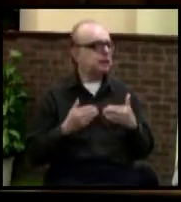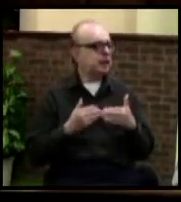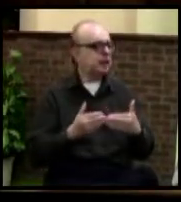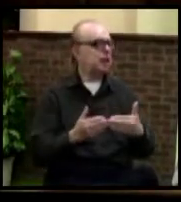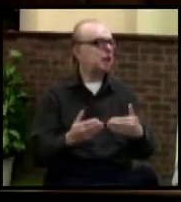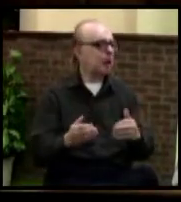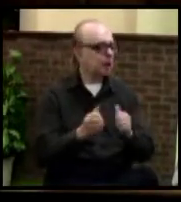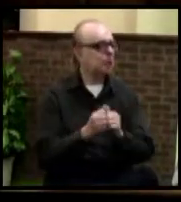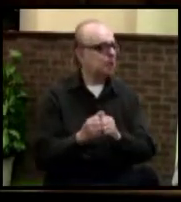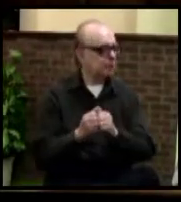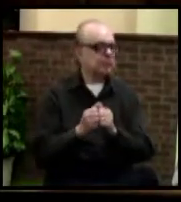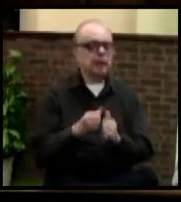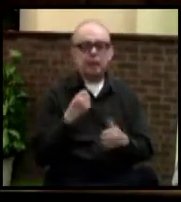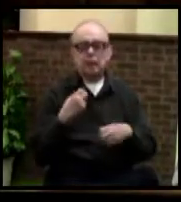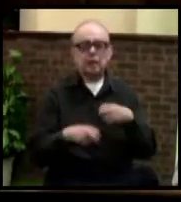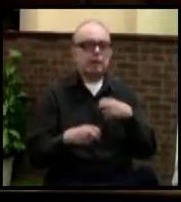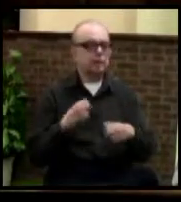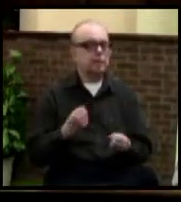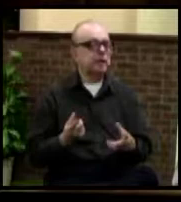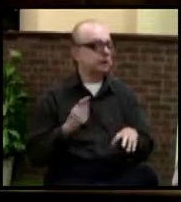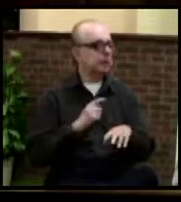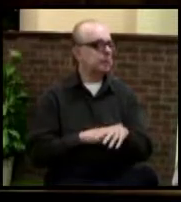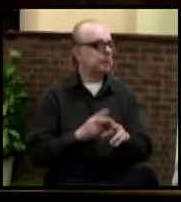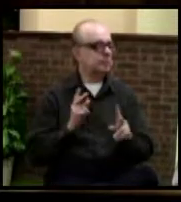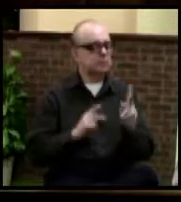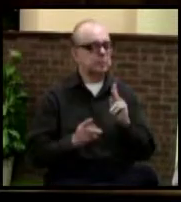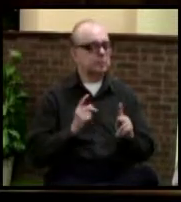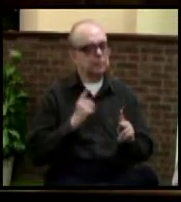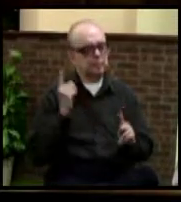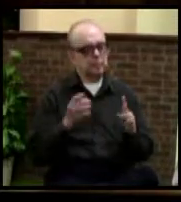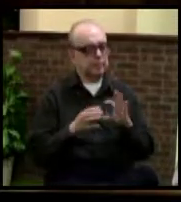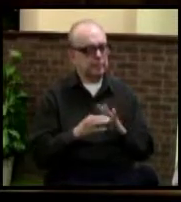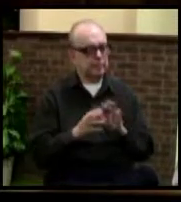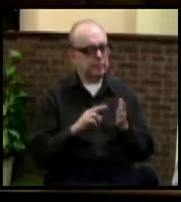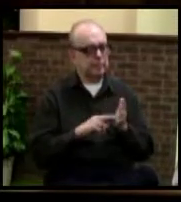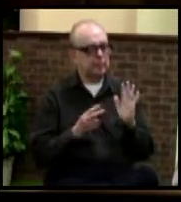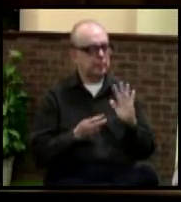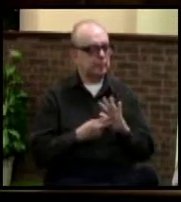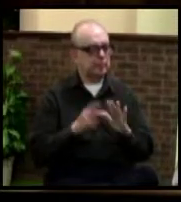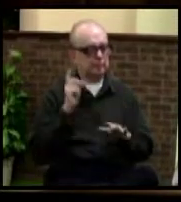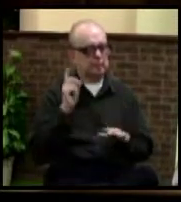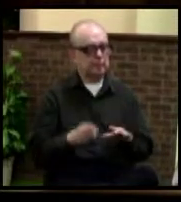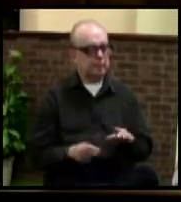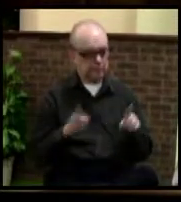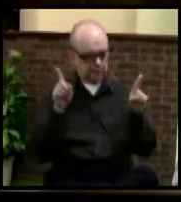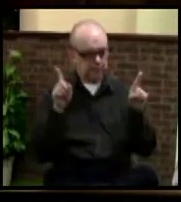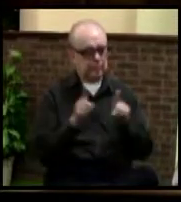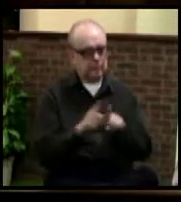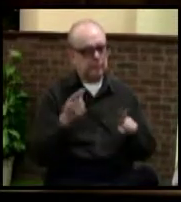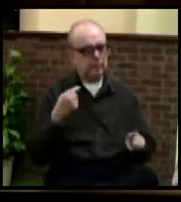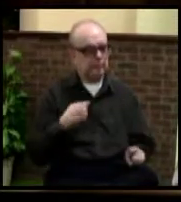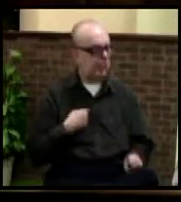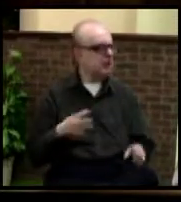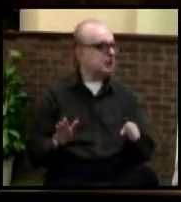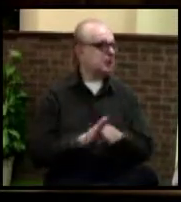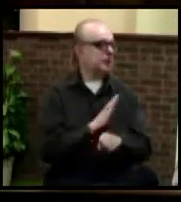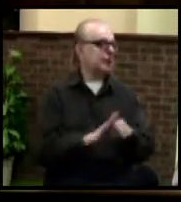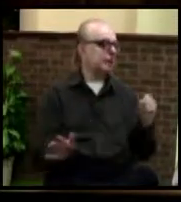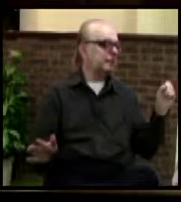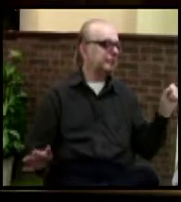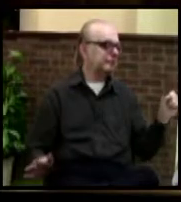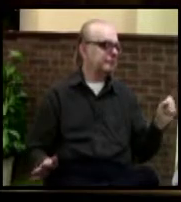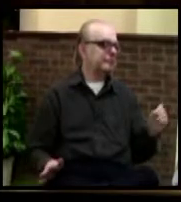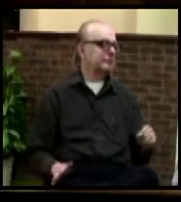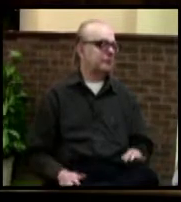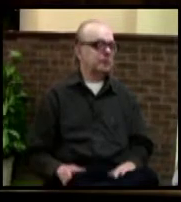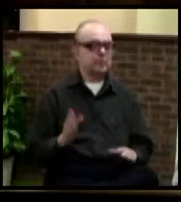some cooperation. And the problem is that a lot of times people think that unity means that you must agree with me